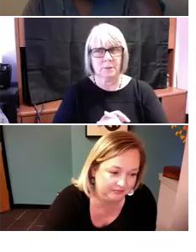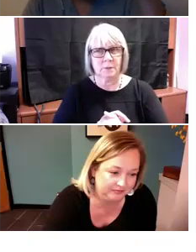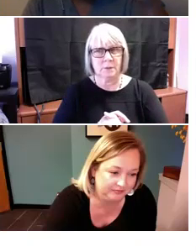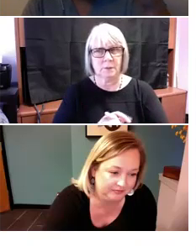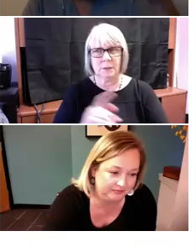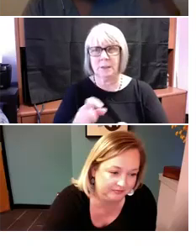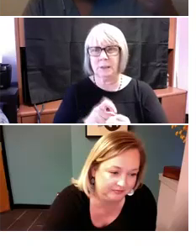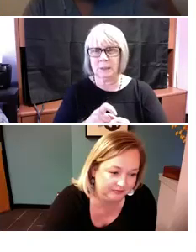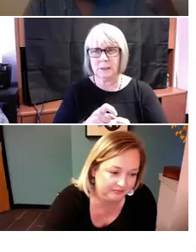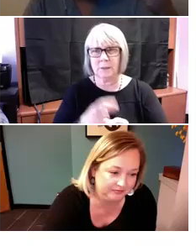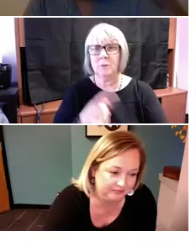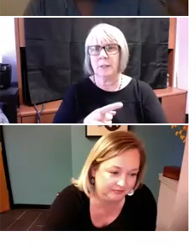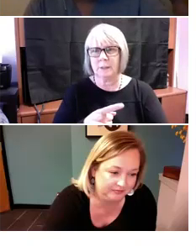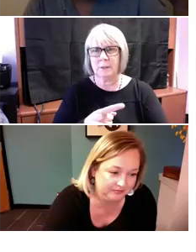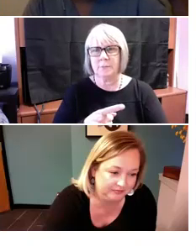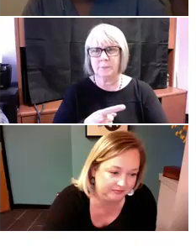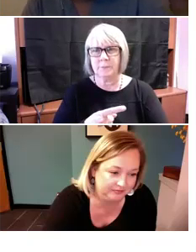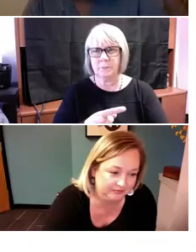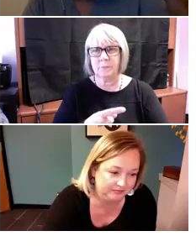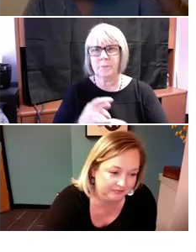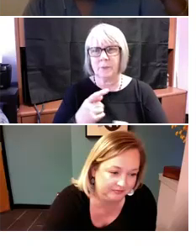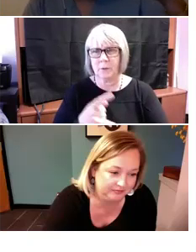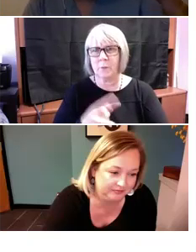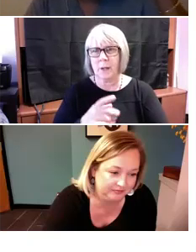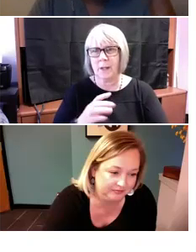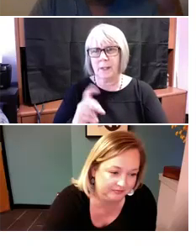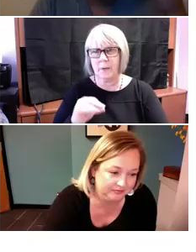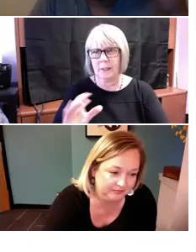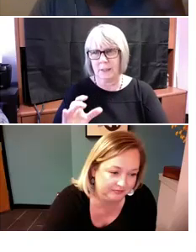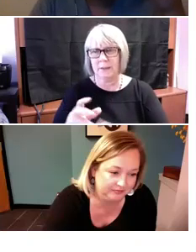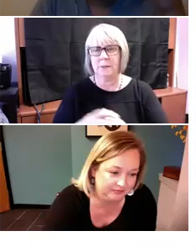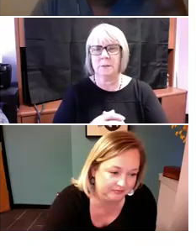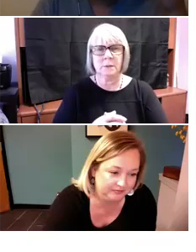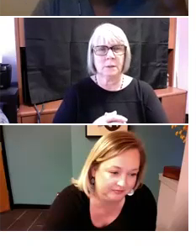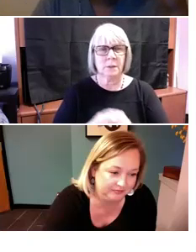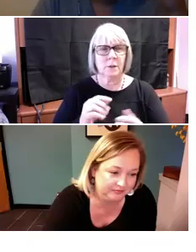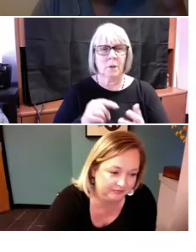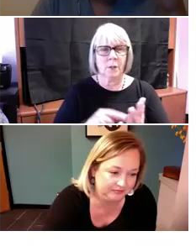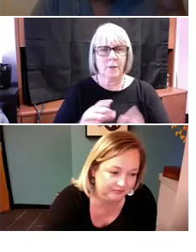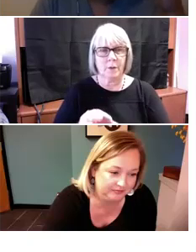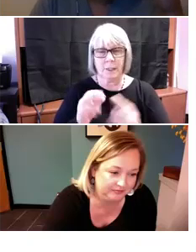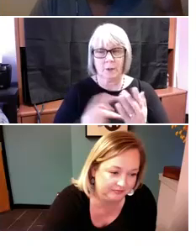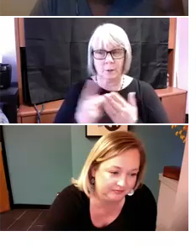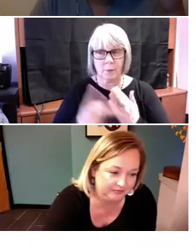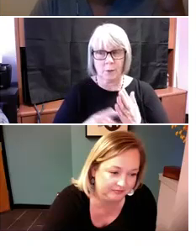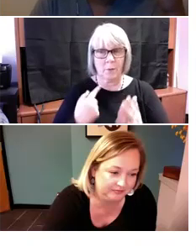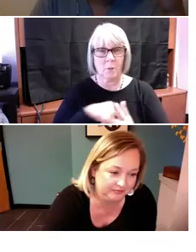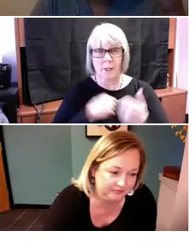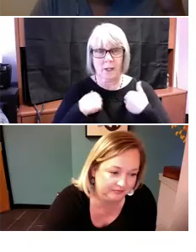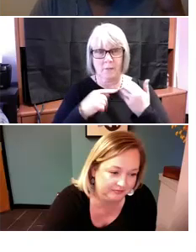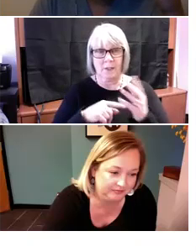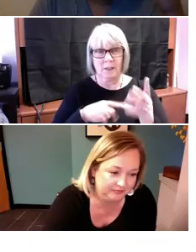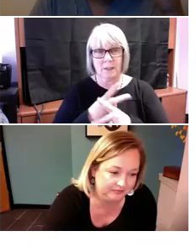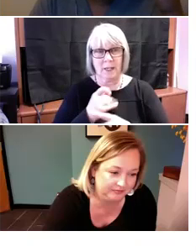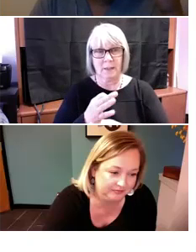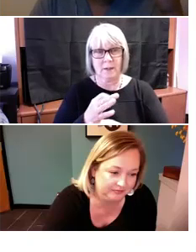Exactly, Eric, you are right. Python is interpreted. So Vamsi, note this carefully. When we run a particular program, we have this sort of an exe